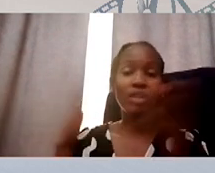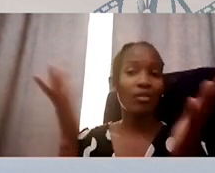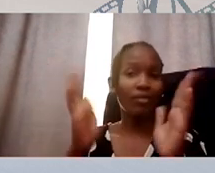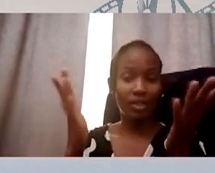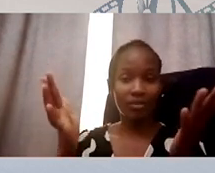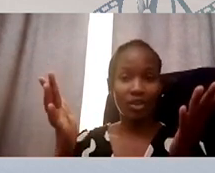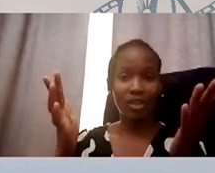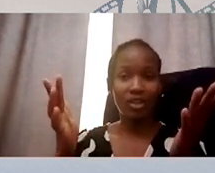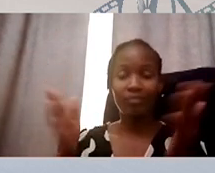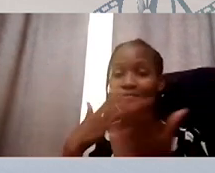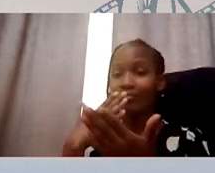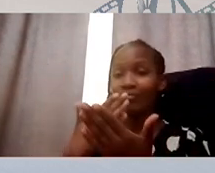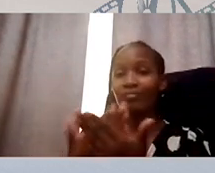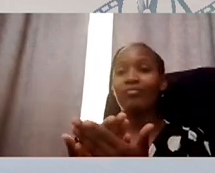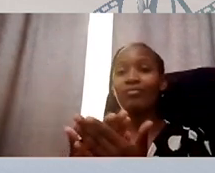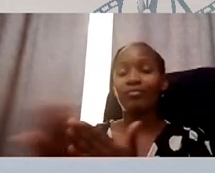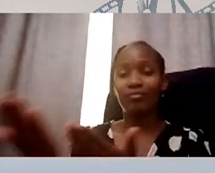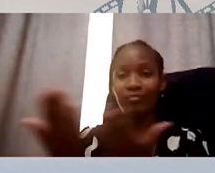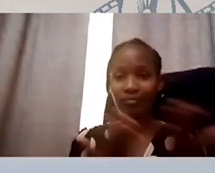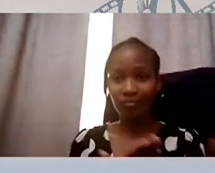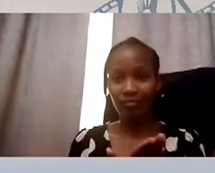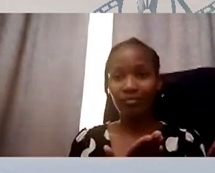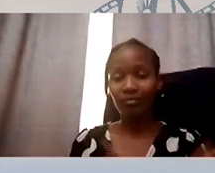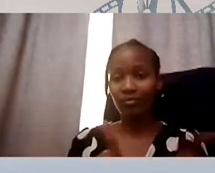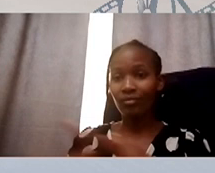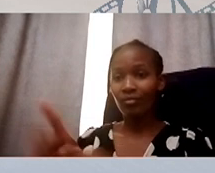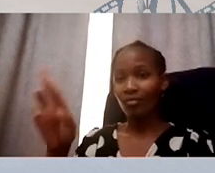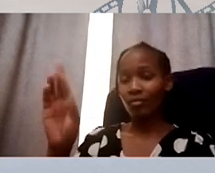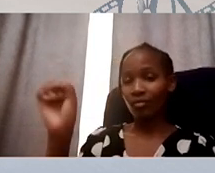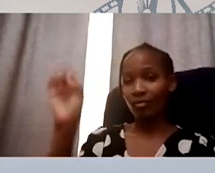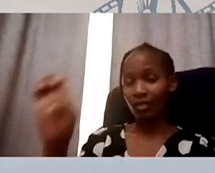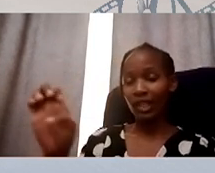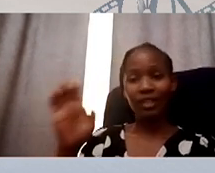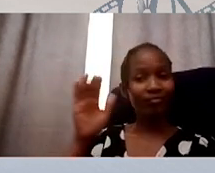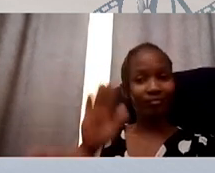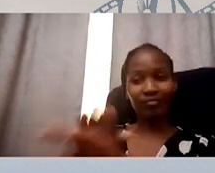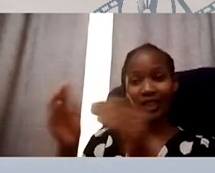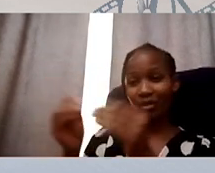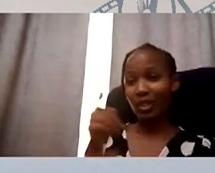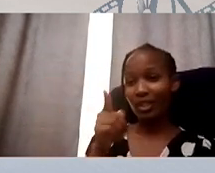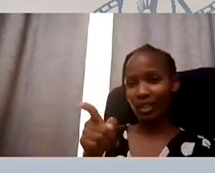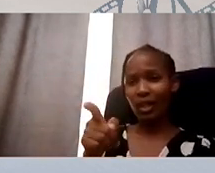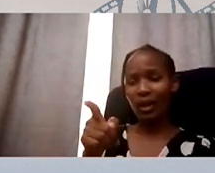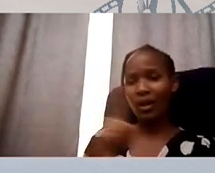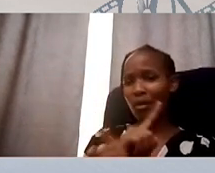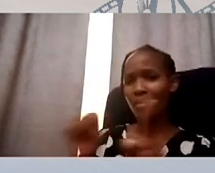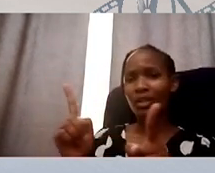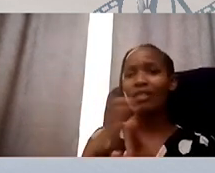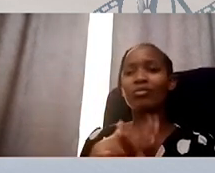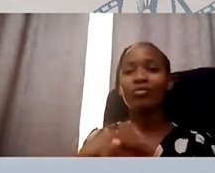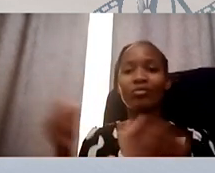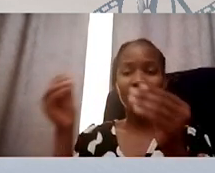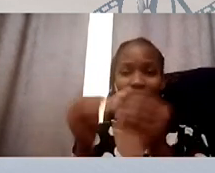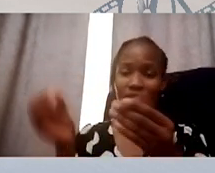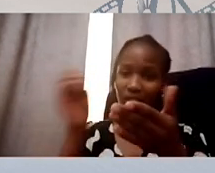Thank you. You're welcome. And Rose, it is a pleasure to meet you, but I look forward to meeting you, and we look forward to meeting you